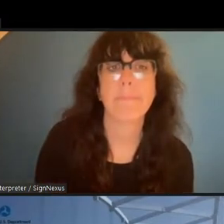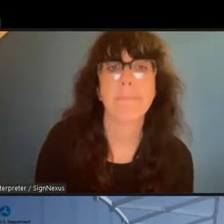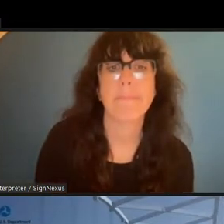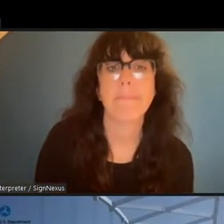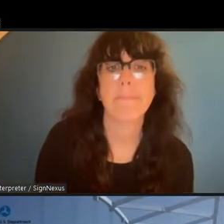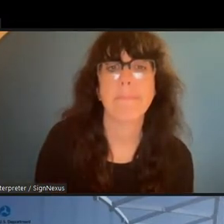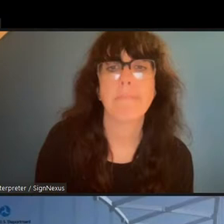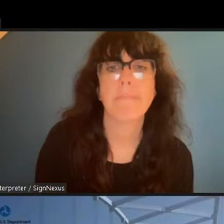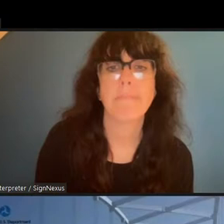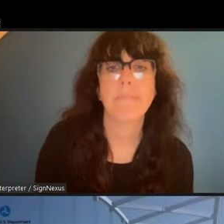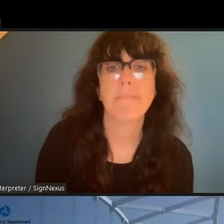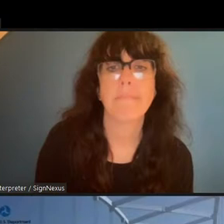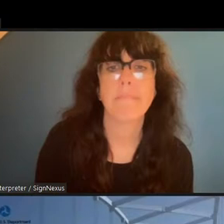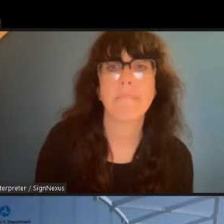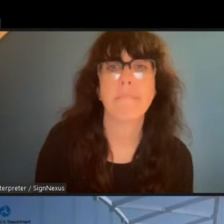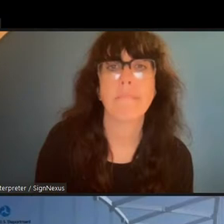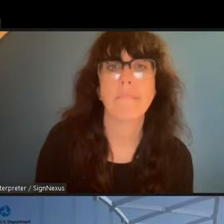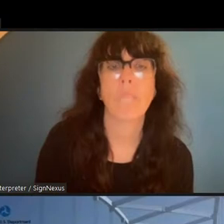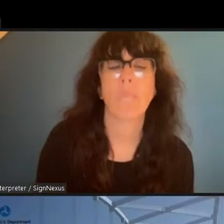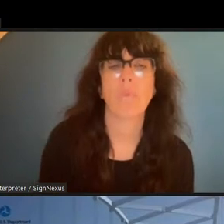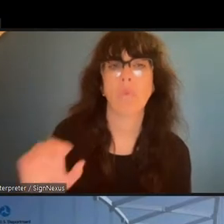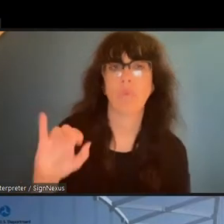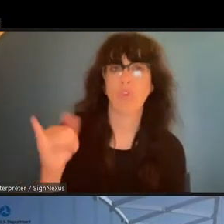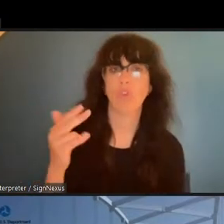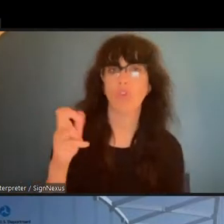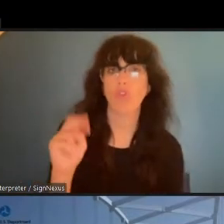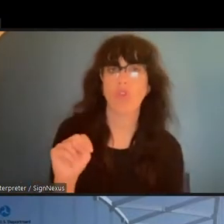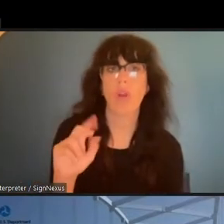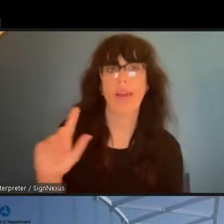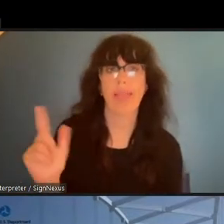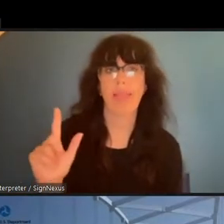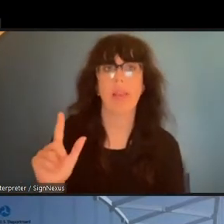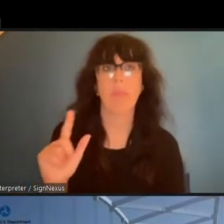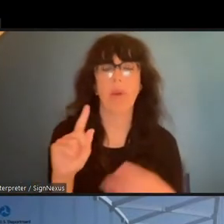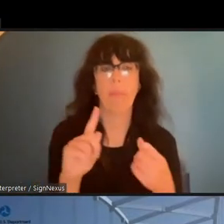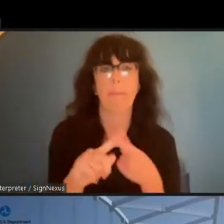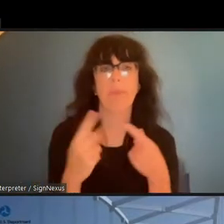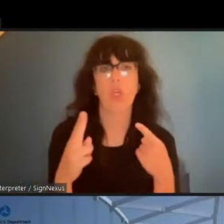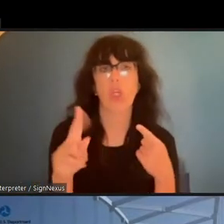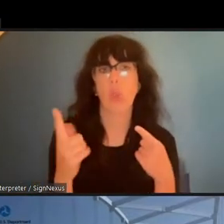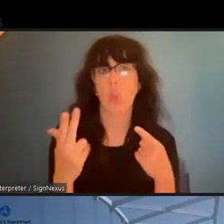john lindenbaum millwood hughes